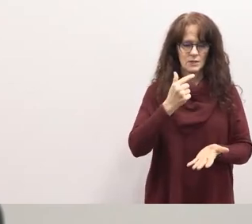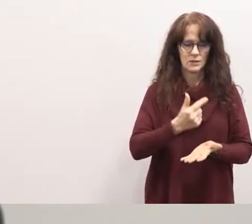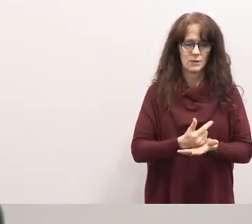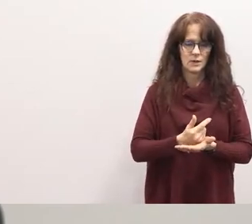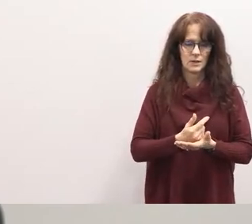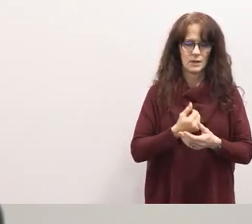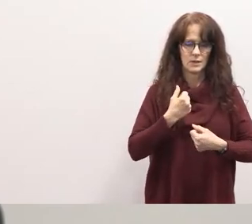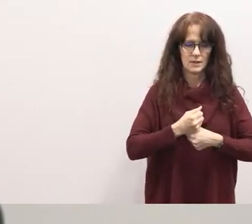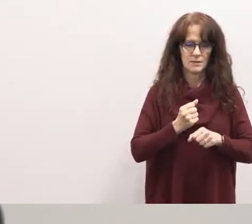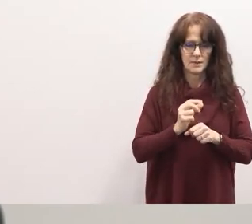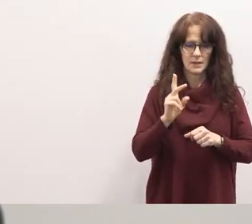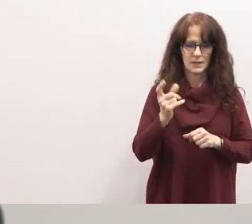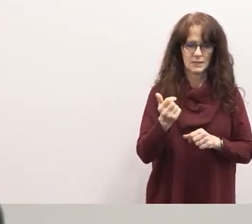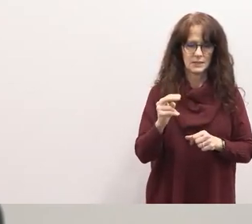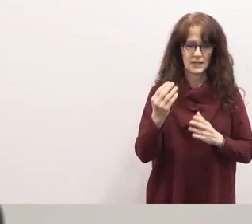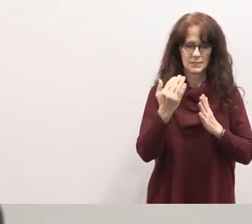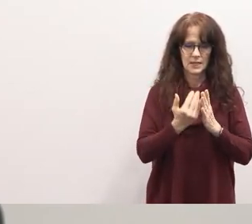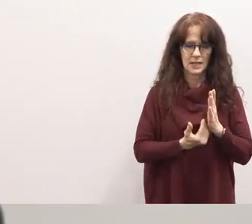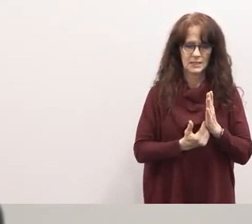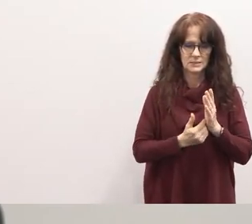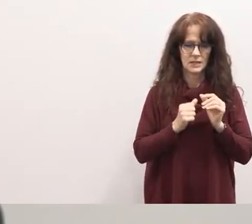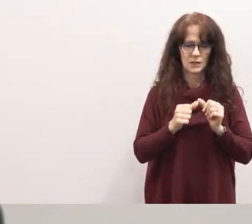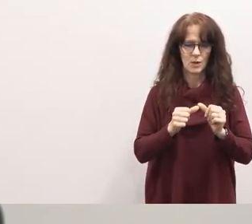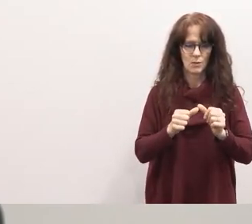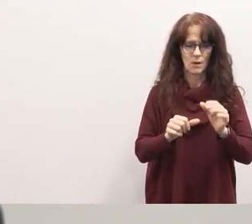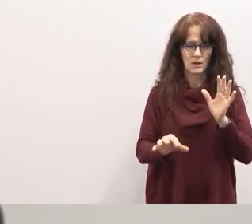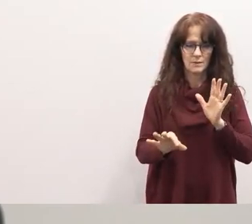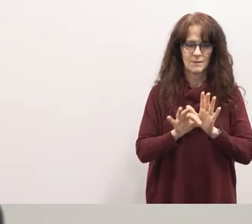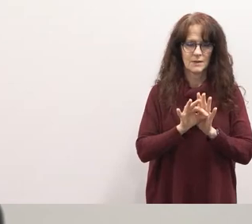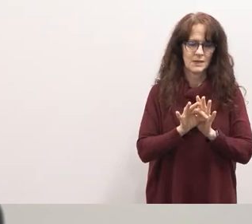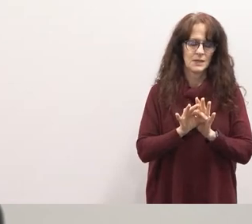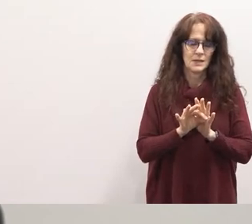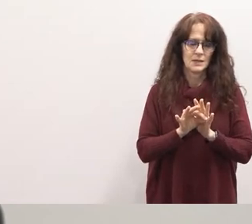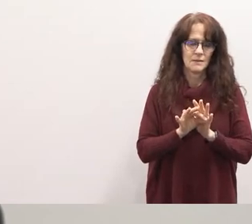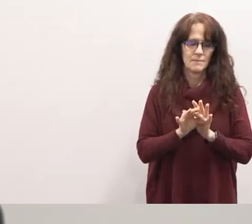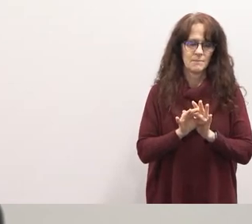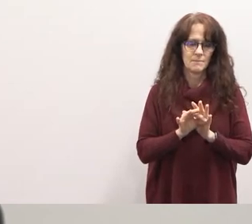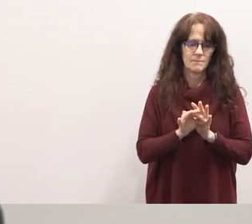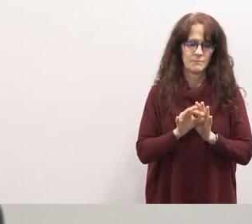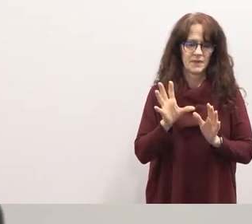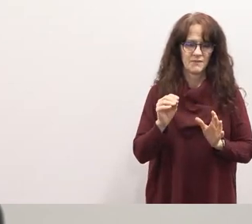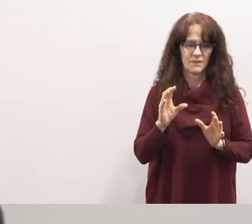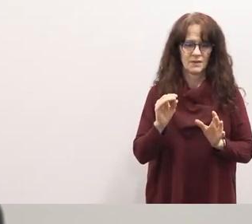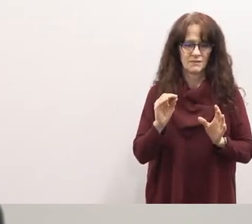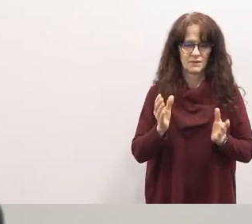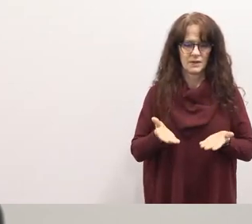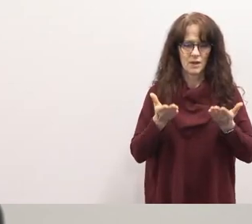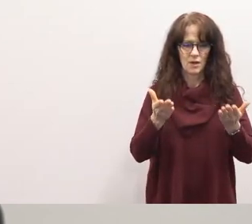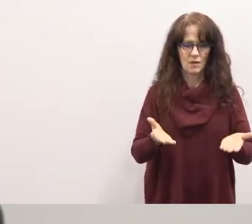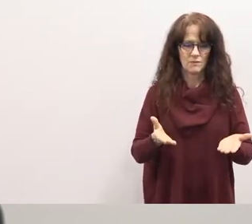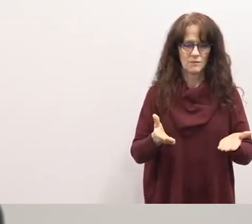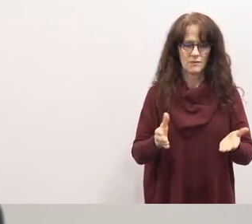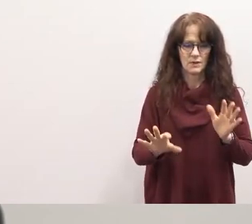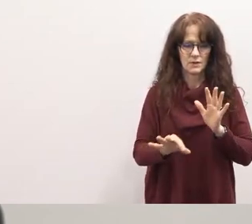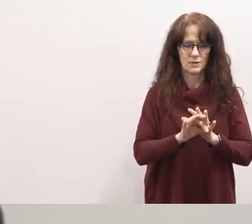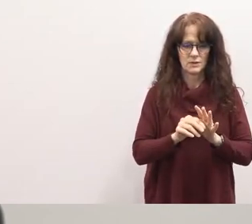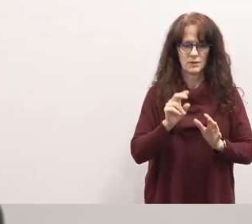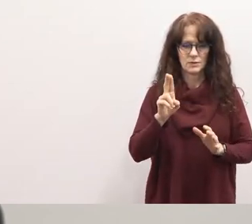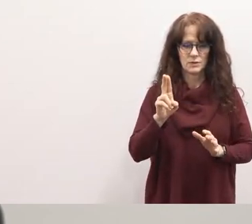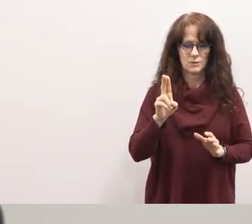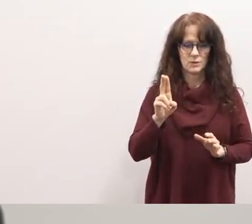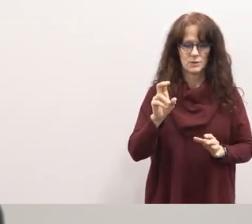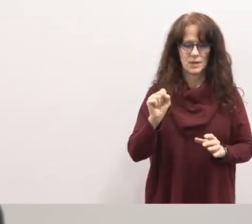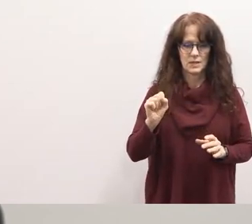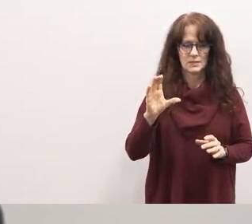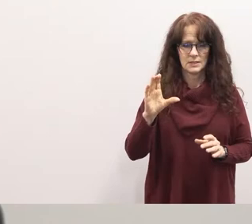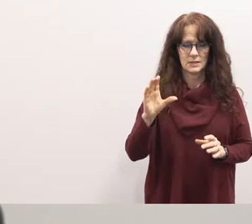make the dean's list, and to go on and choose. Had 50 scholarship offers. I chose UCLA, USC